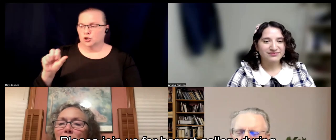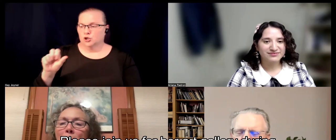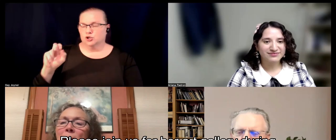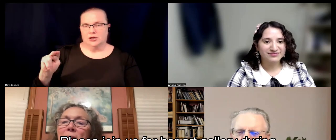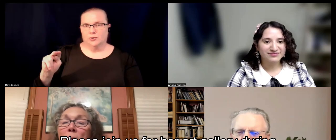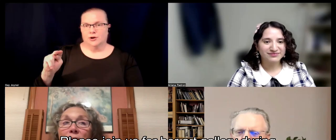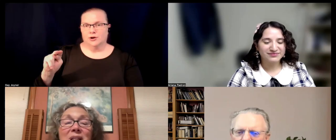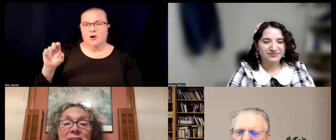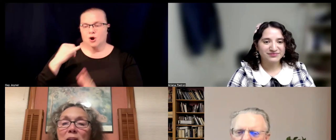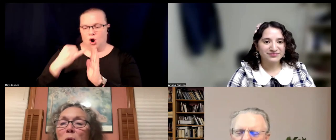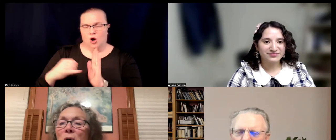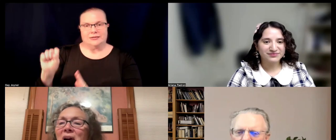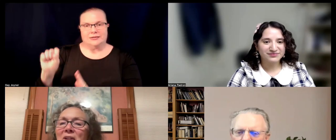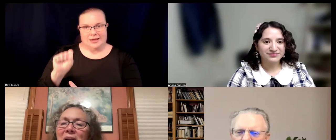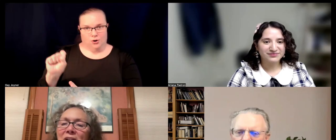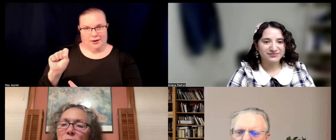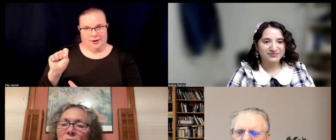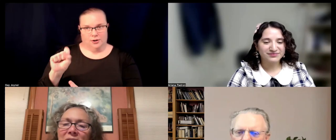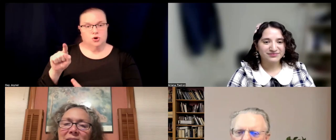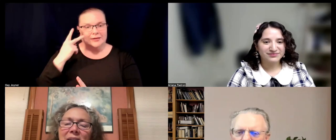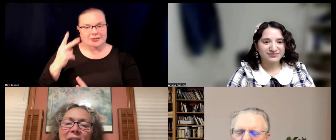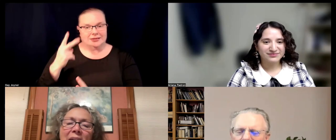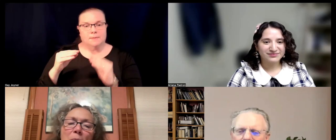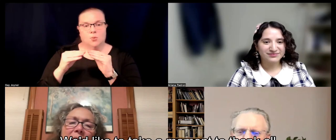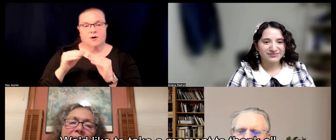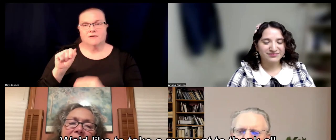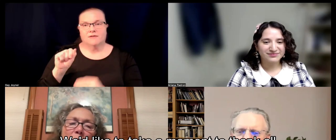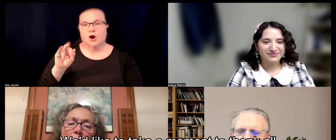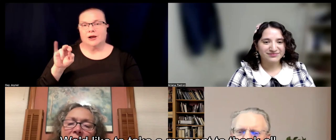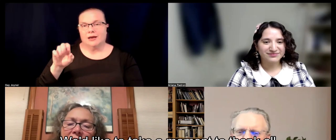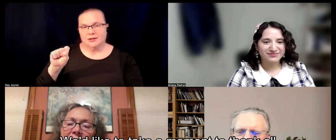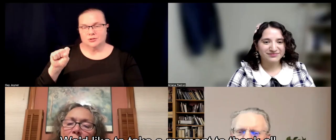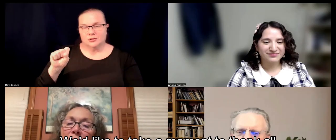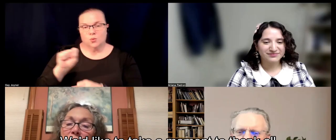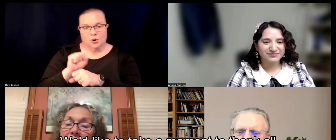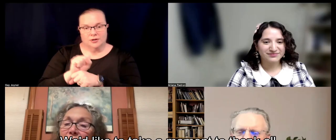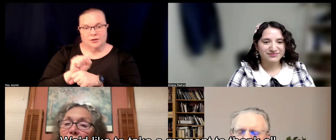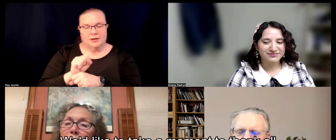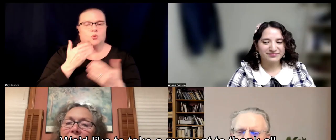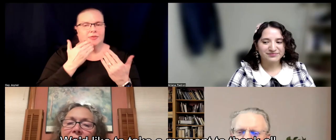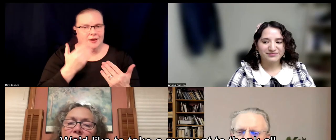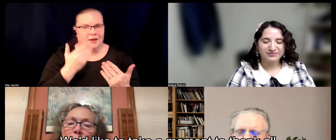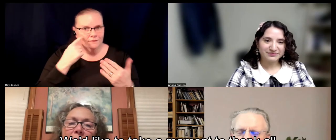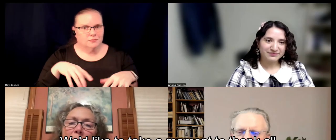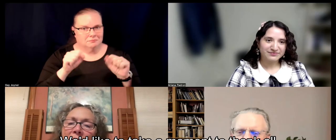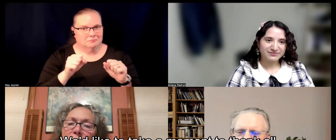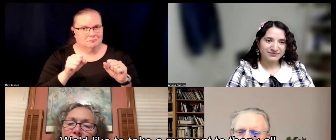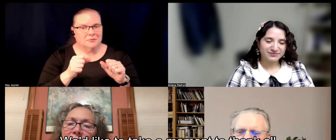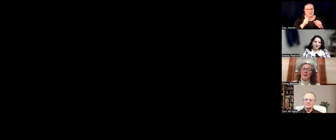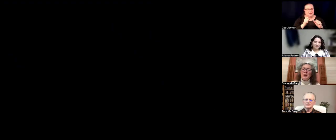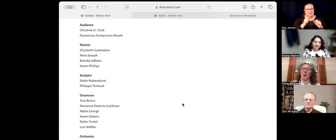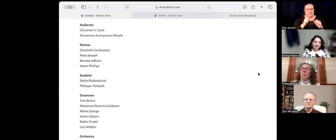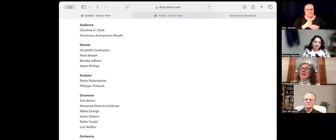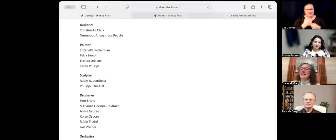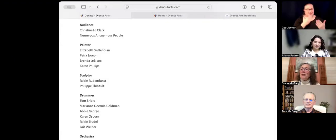Saturday, where you can see more of Ariana's works. We'd like to take a moment to thank all our sponsors for making this program